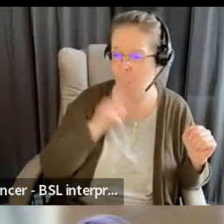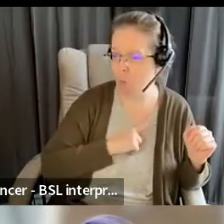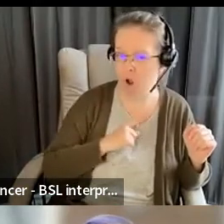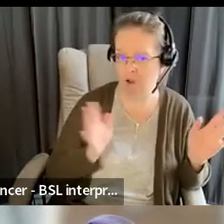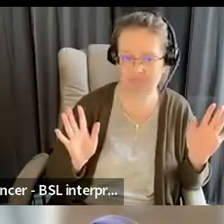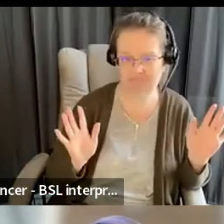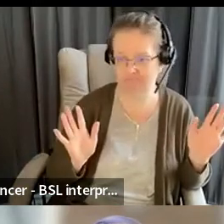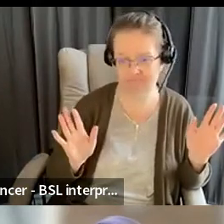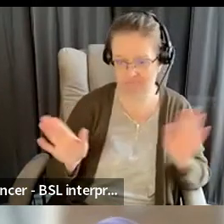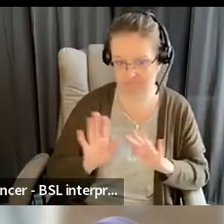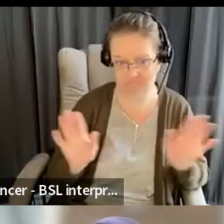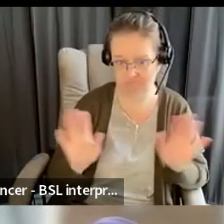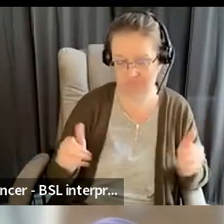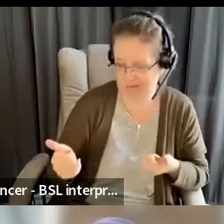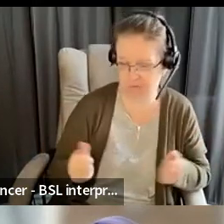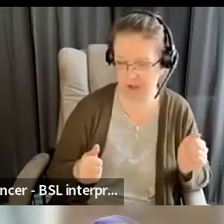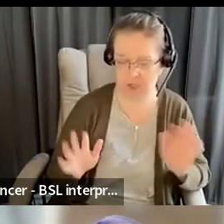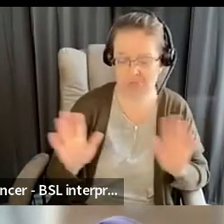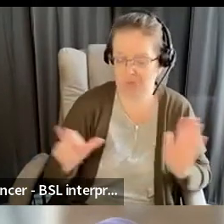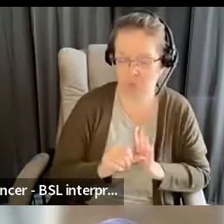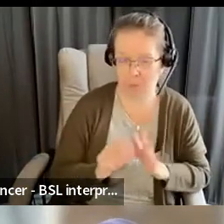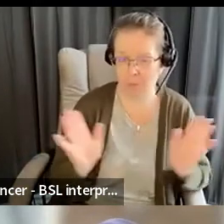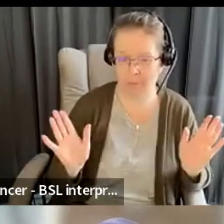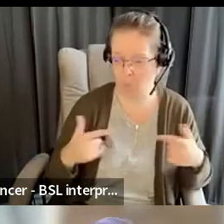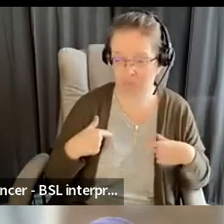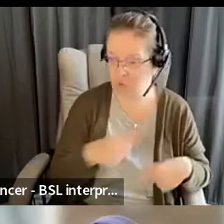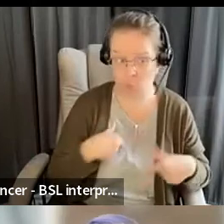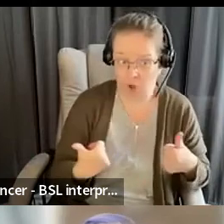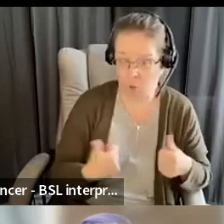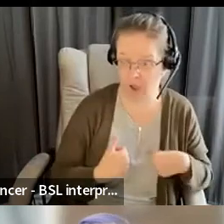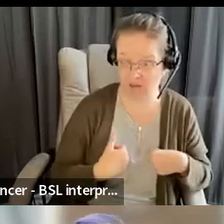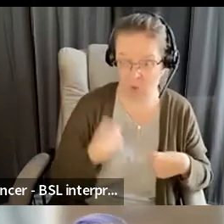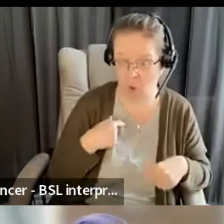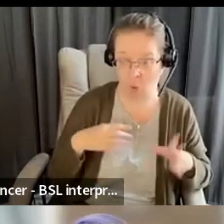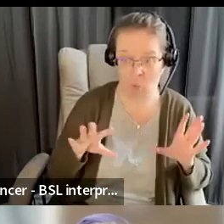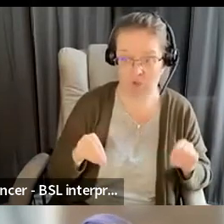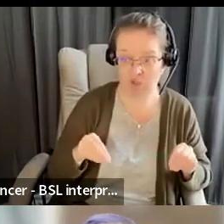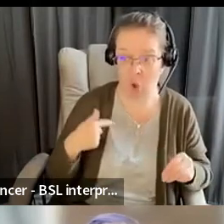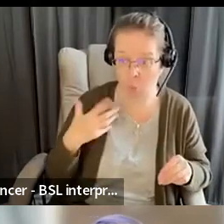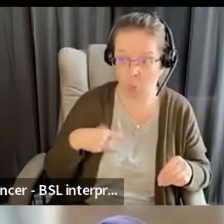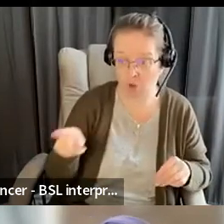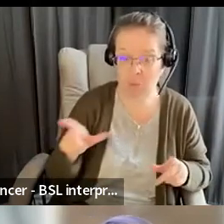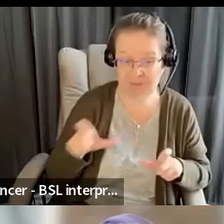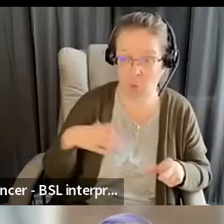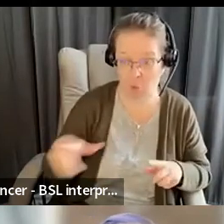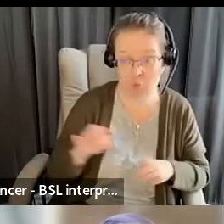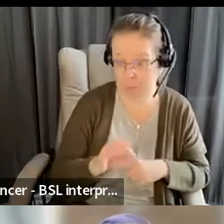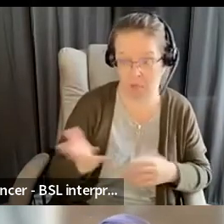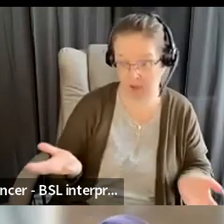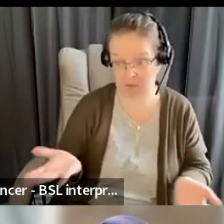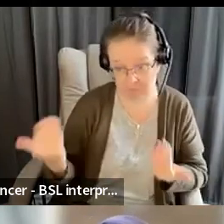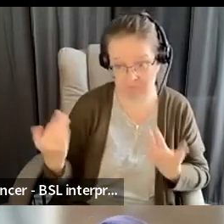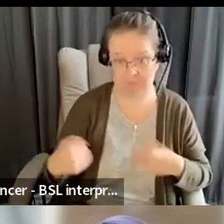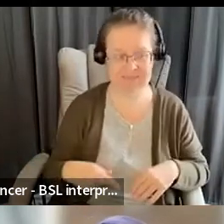your employment, you know, it's good, it's fine. And we're okay with it. That's not going to stop us from wanting you to apply,